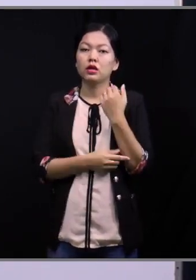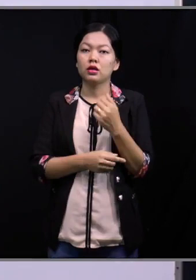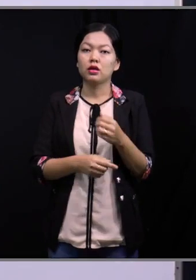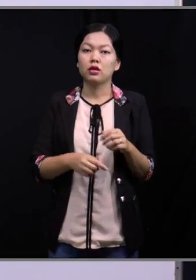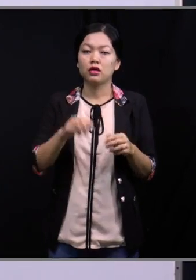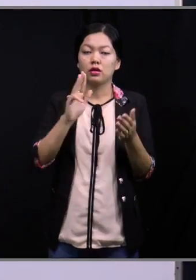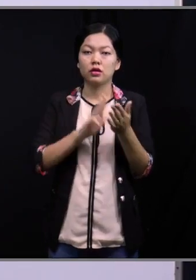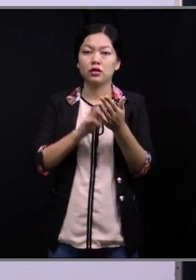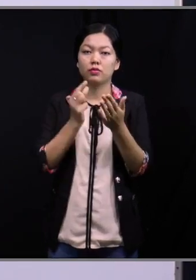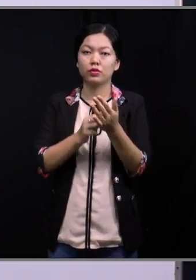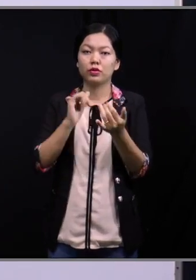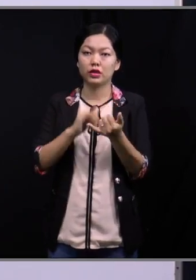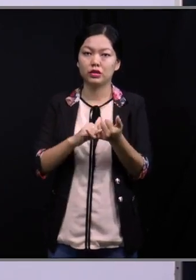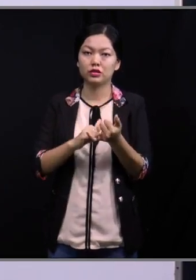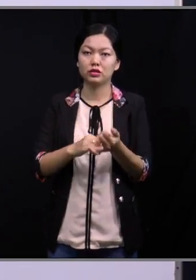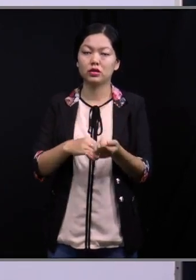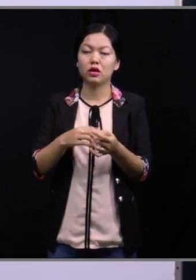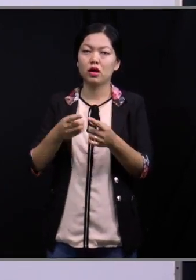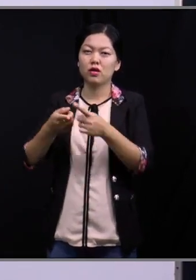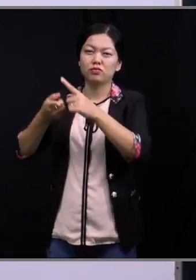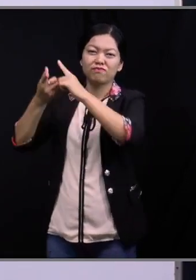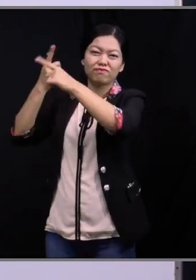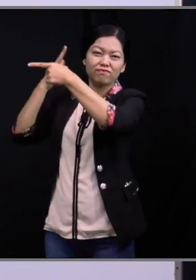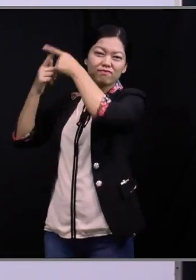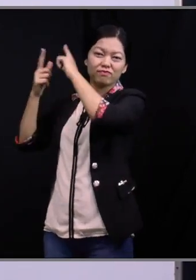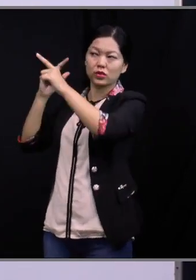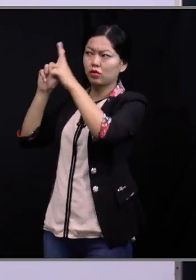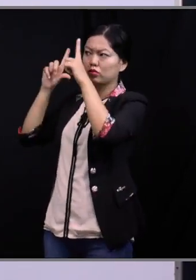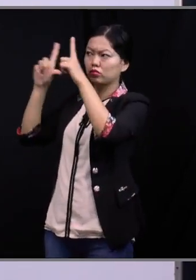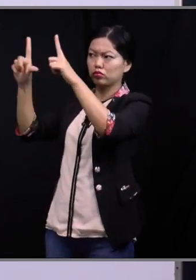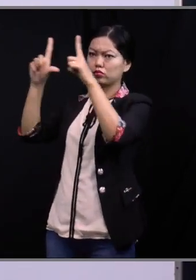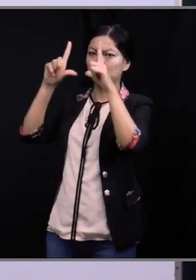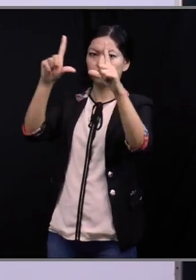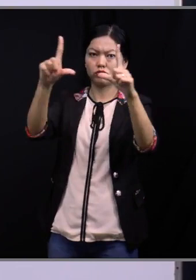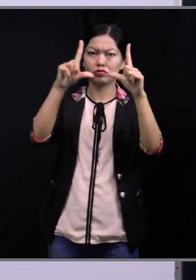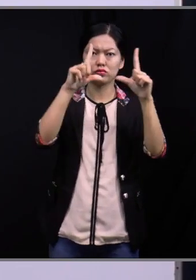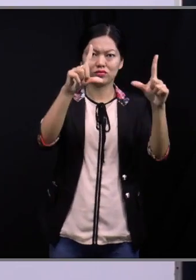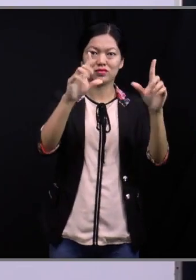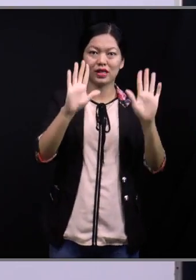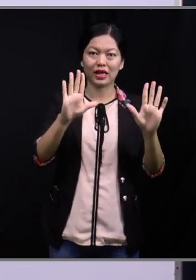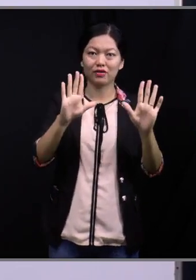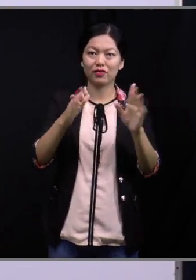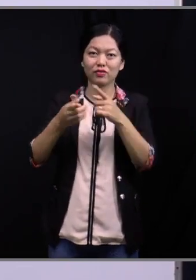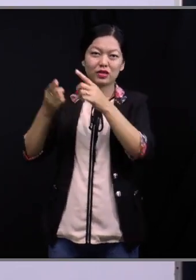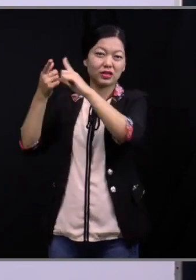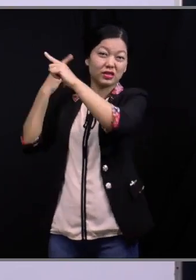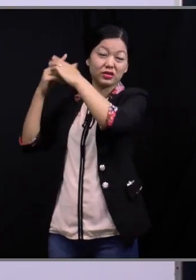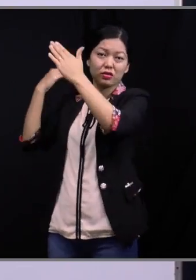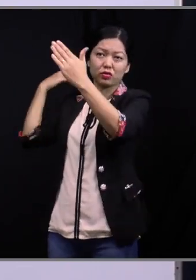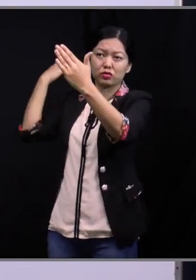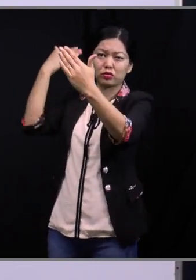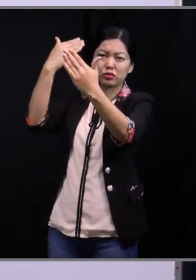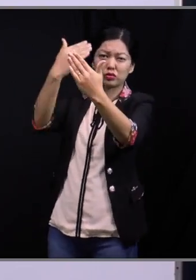Many schools and educational institutions, colleges, they have a museum. And in museum, you can have,